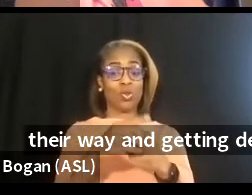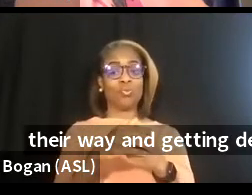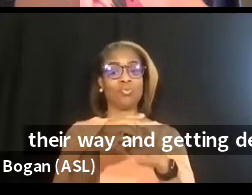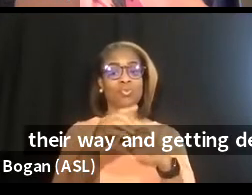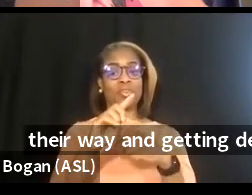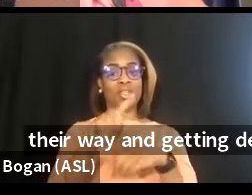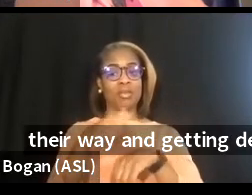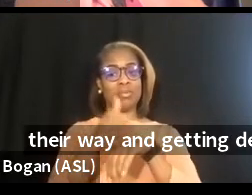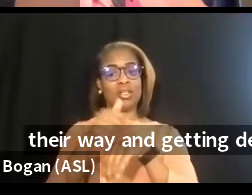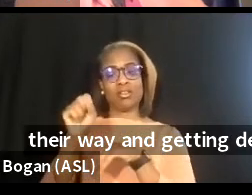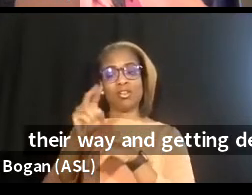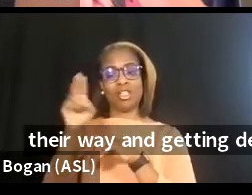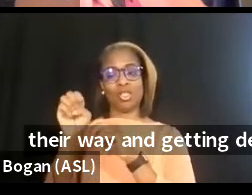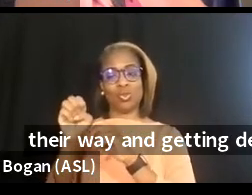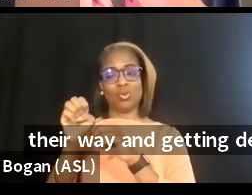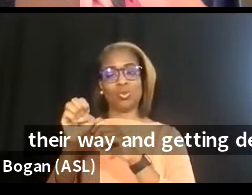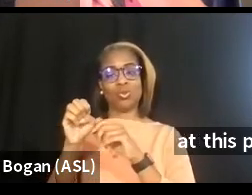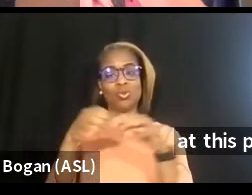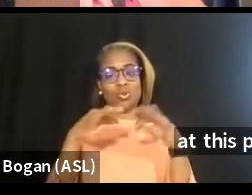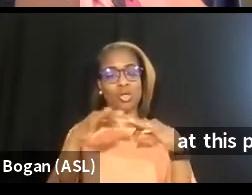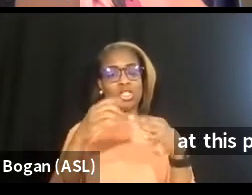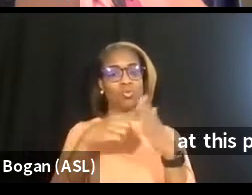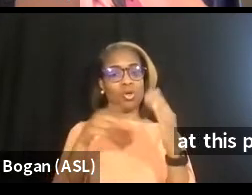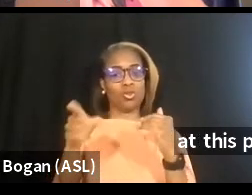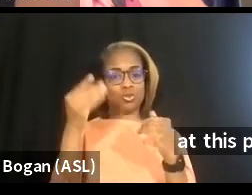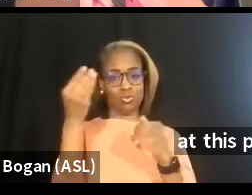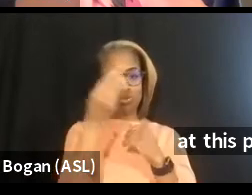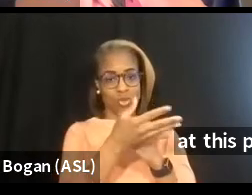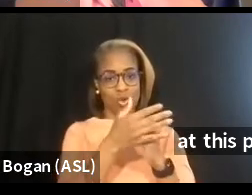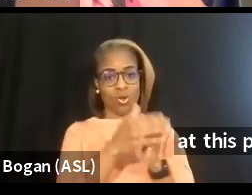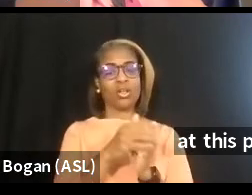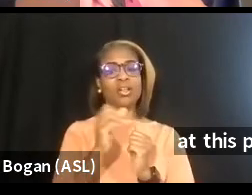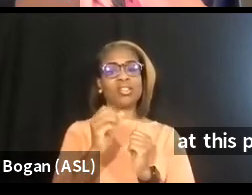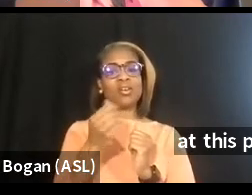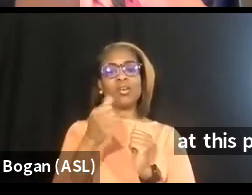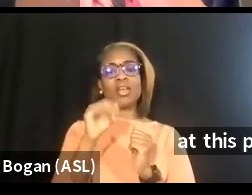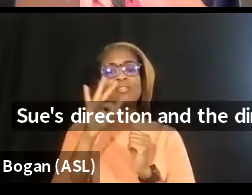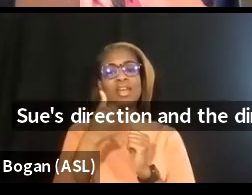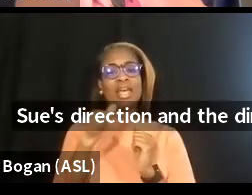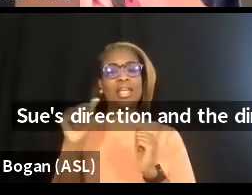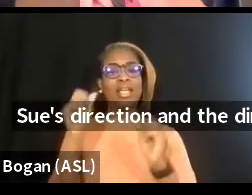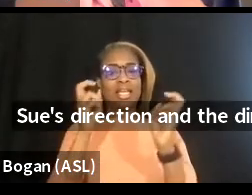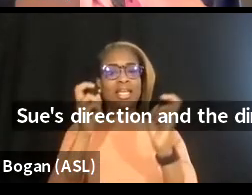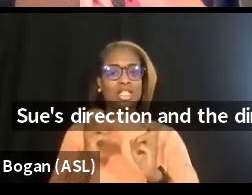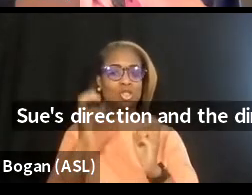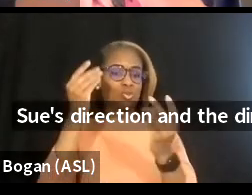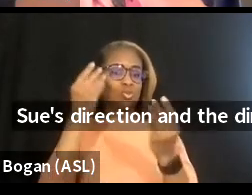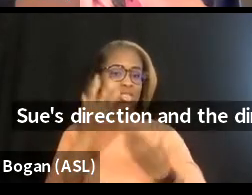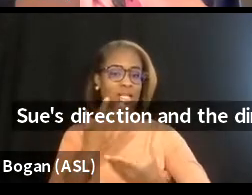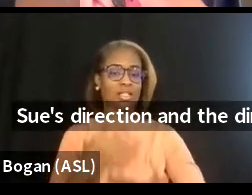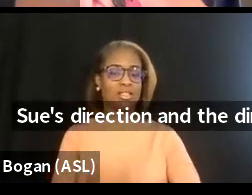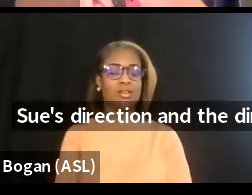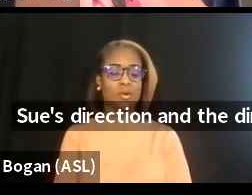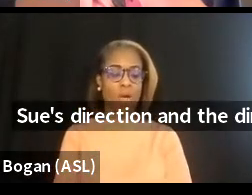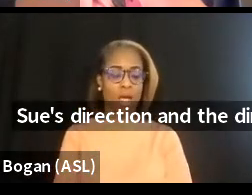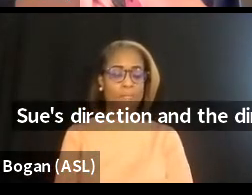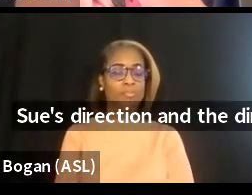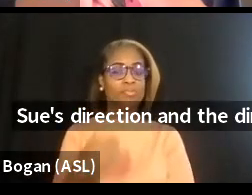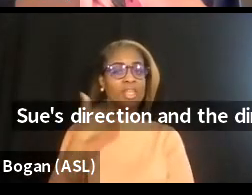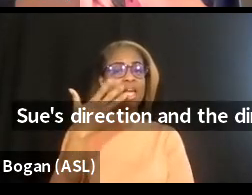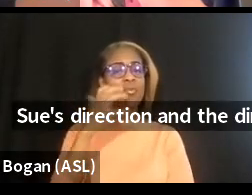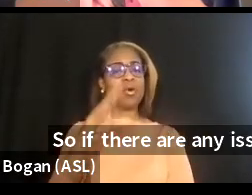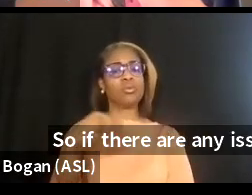Based on Sue's direction and the direction that you all provided to her. So if there are any issues, you know, don't hesitate to let us know. I wanted